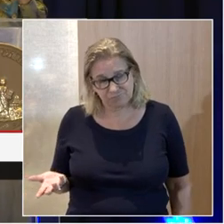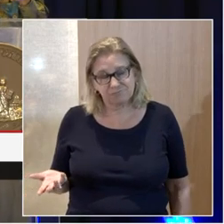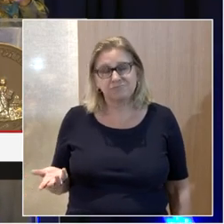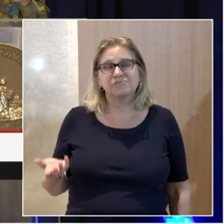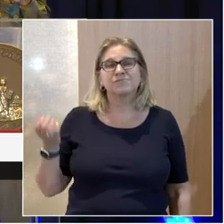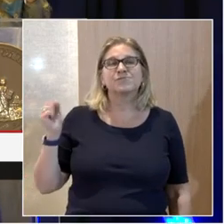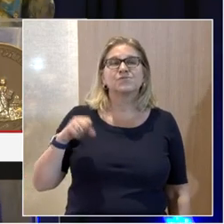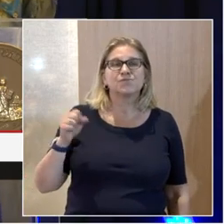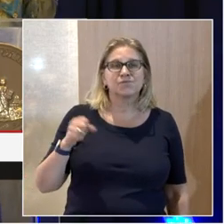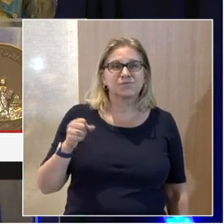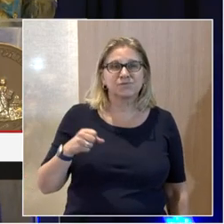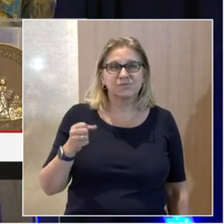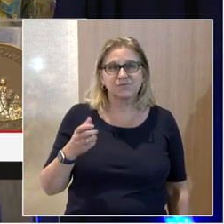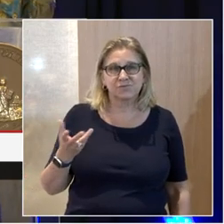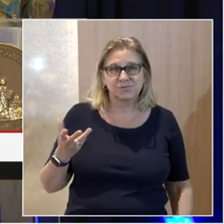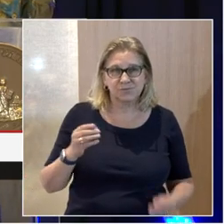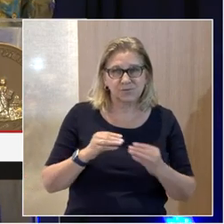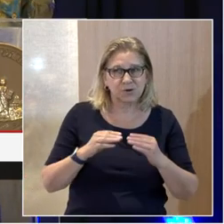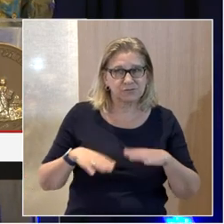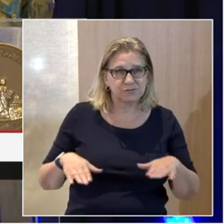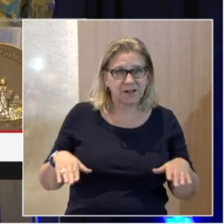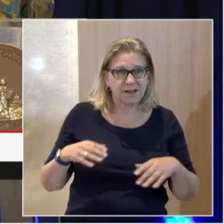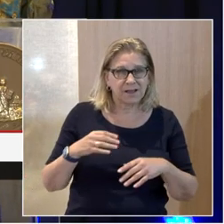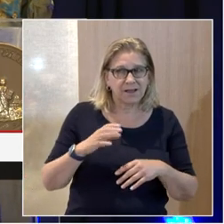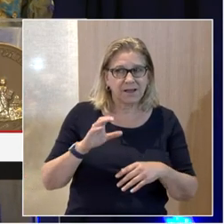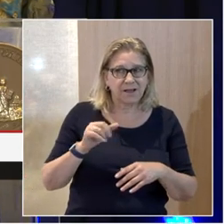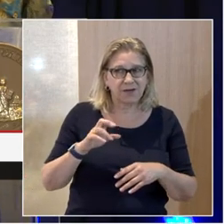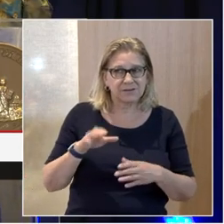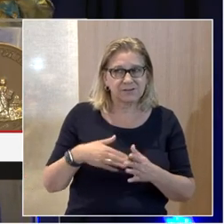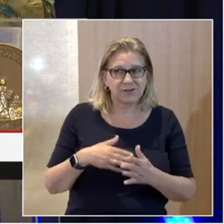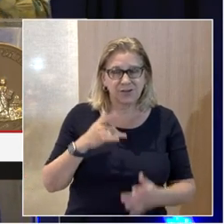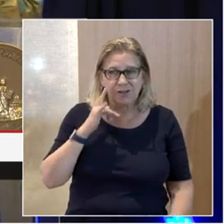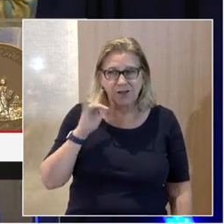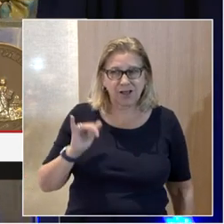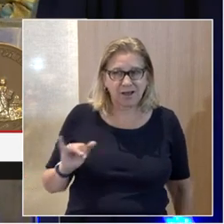What would that look like, more childcare centers? Yes.